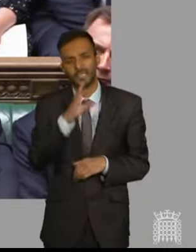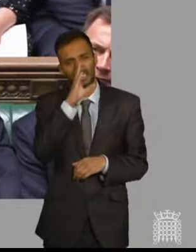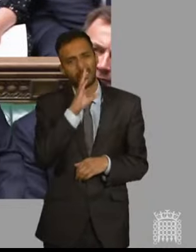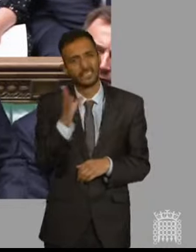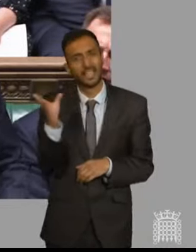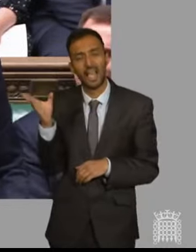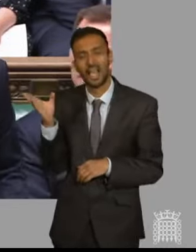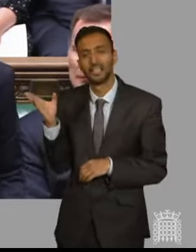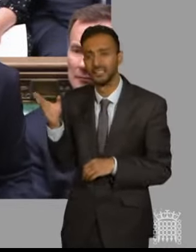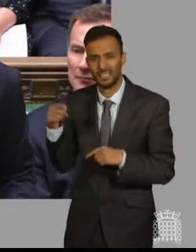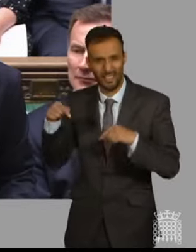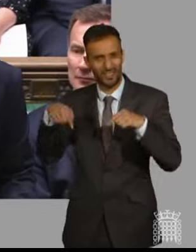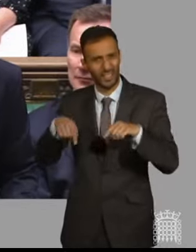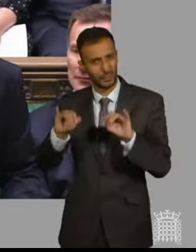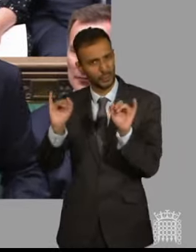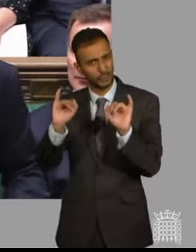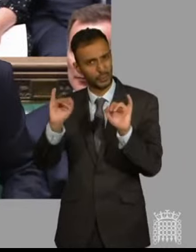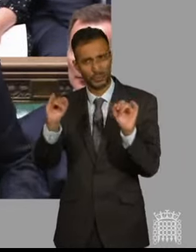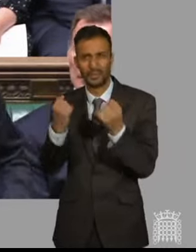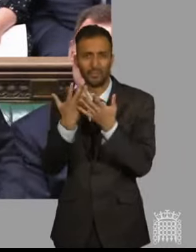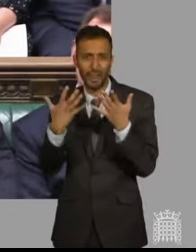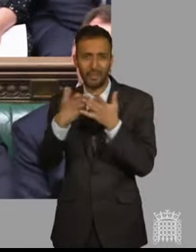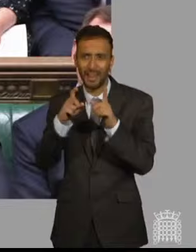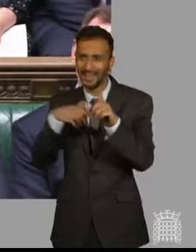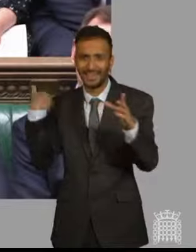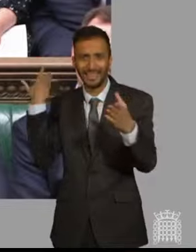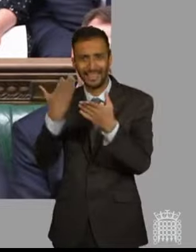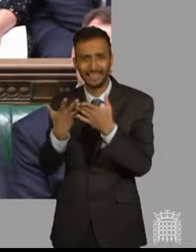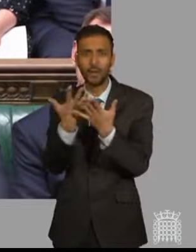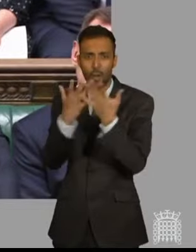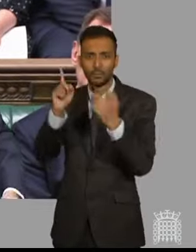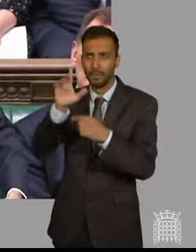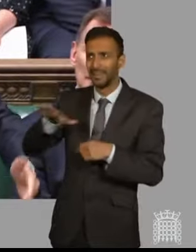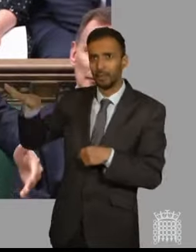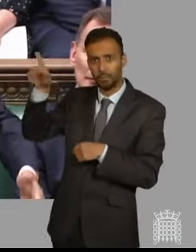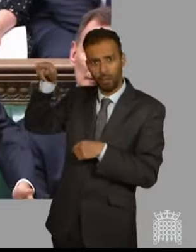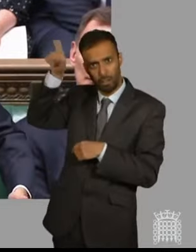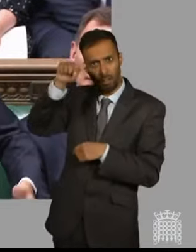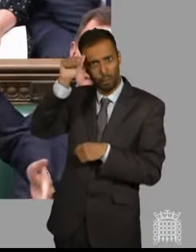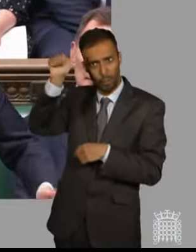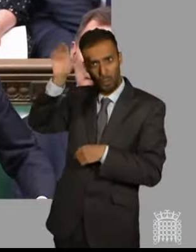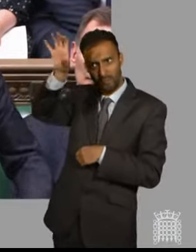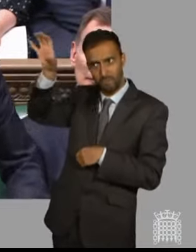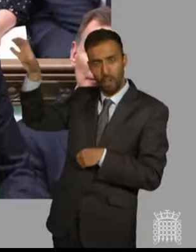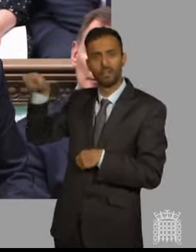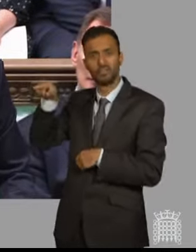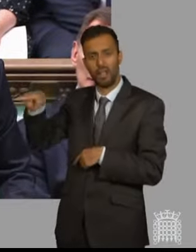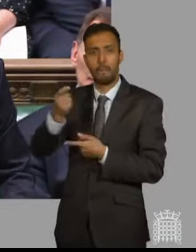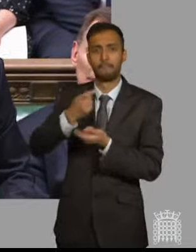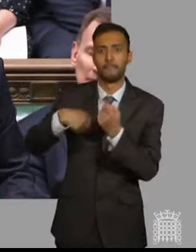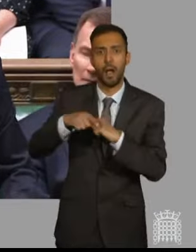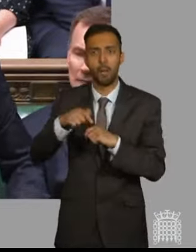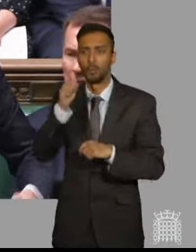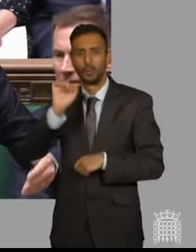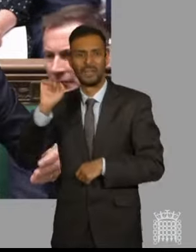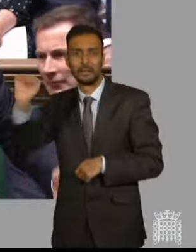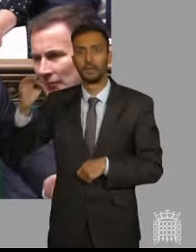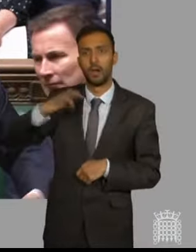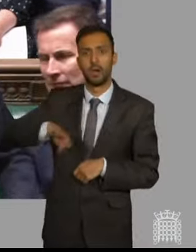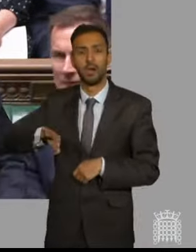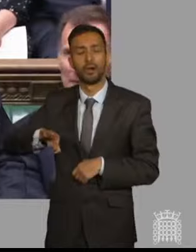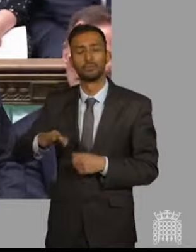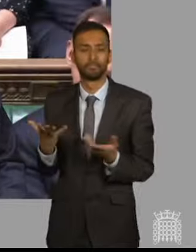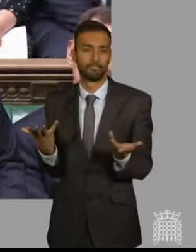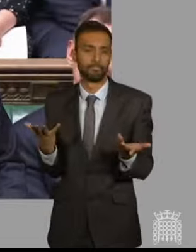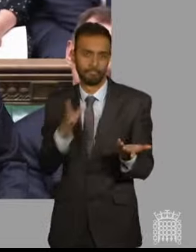the key thing is, after the 2019 High Court case, the government did act to establish an independent inquiry,